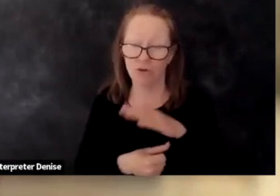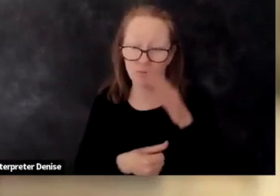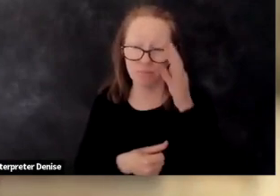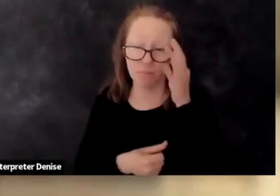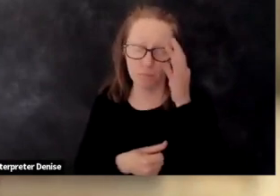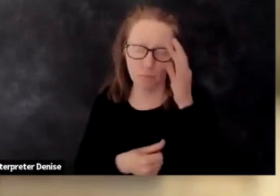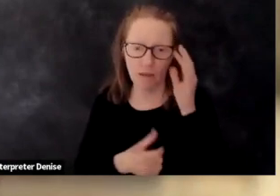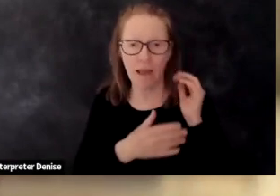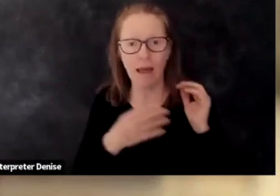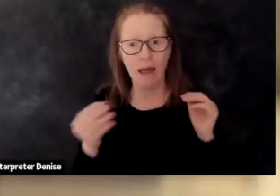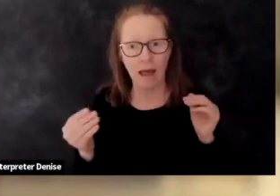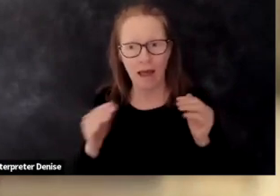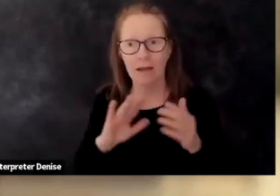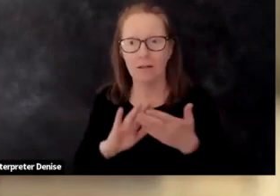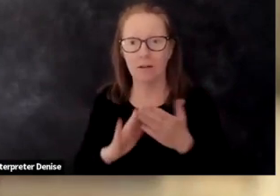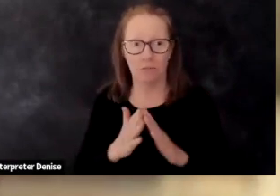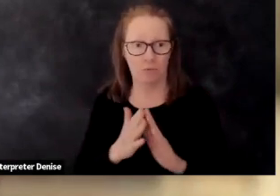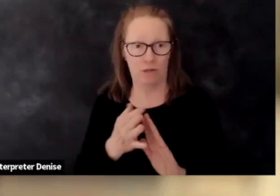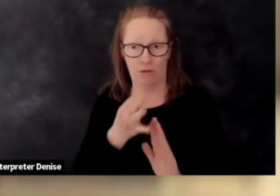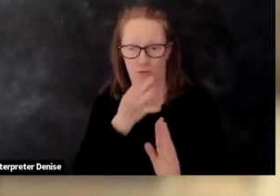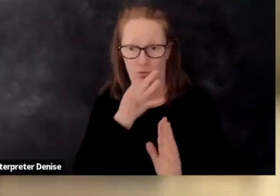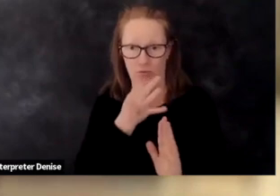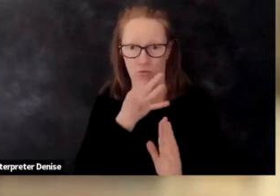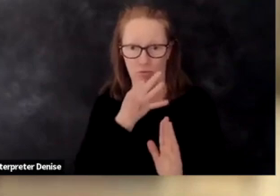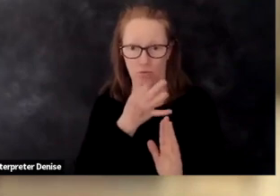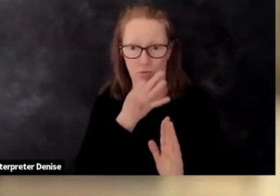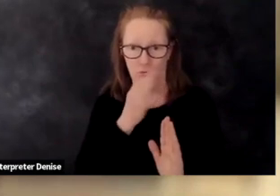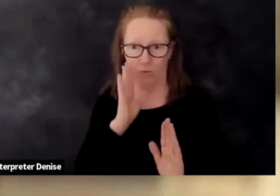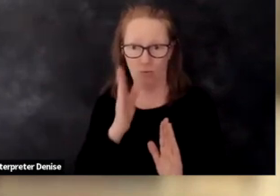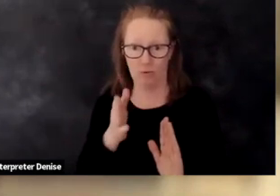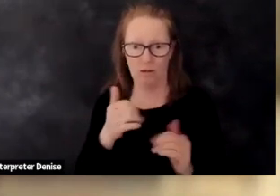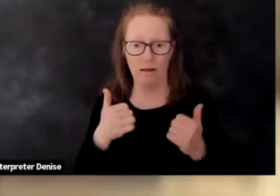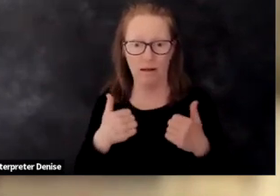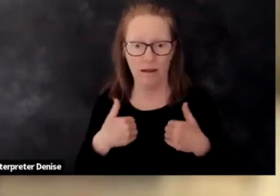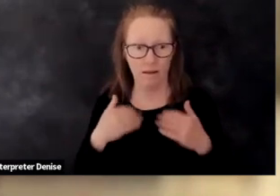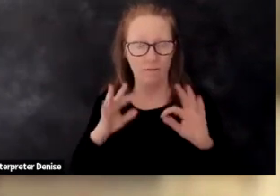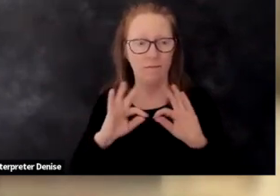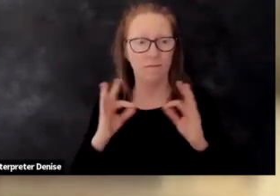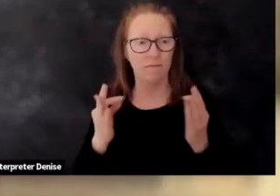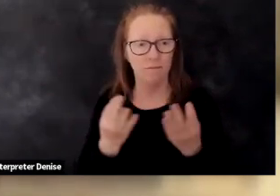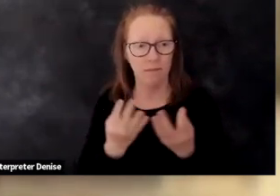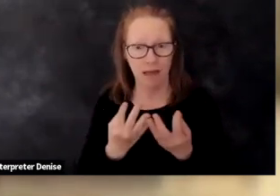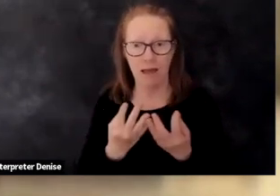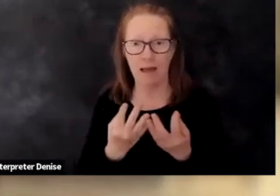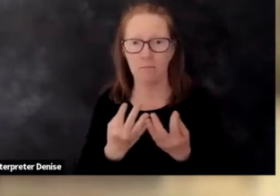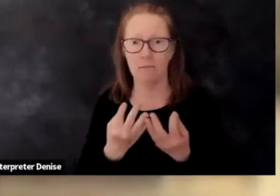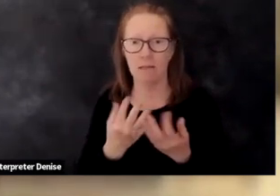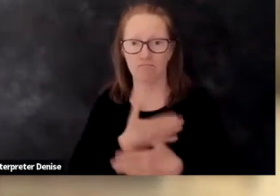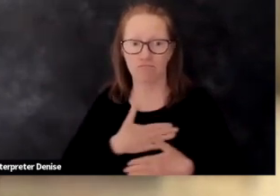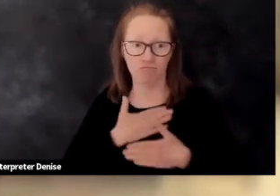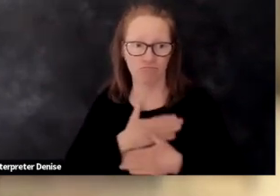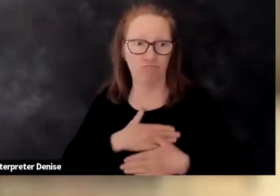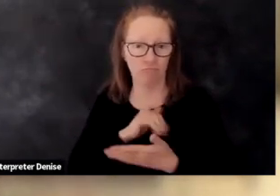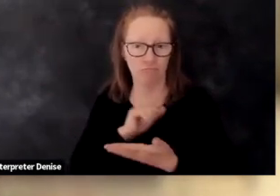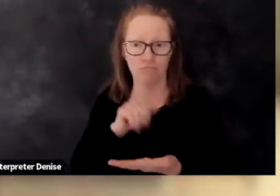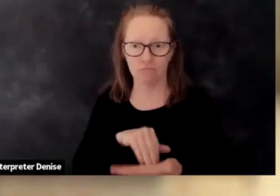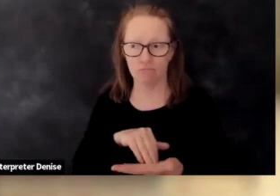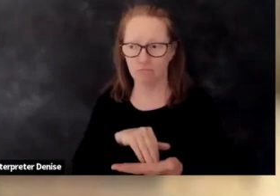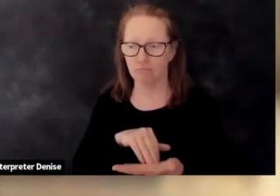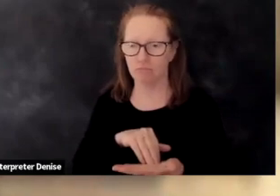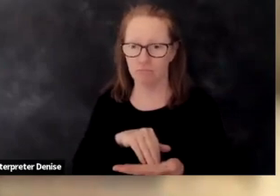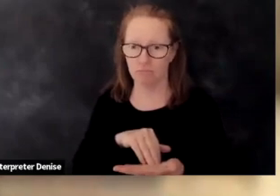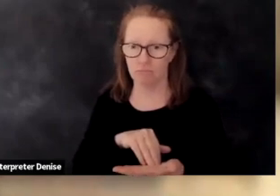community that will soon have its family rec center back because of all of this and all the work that you all